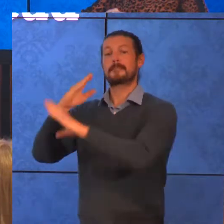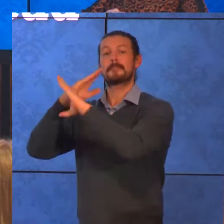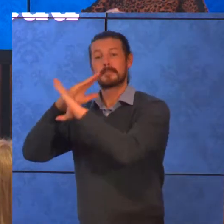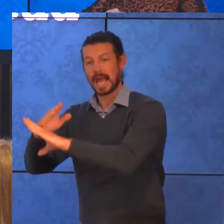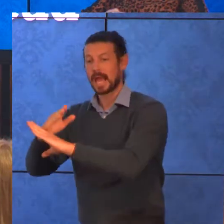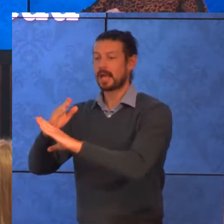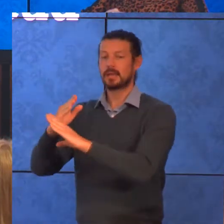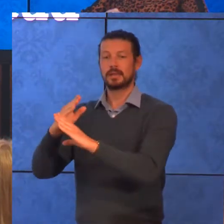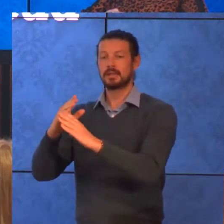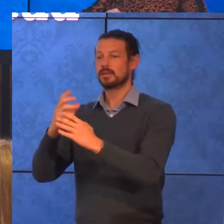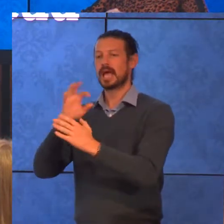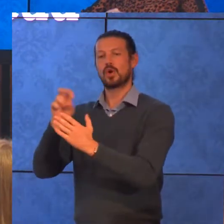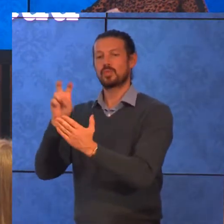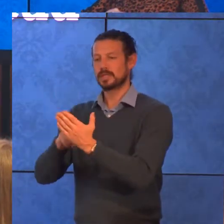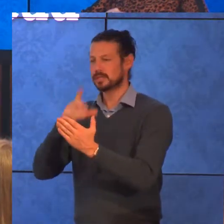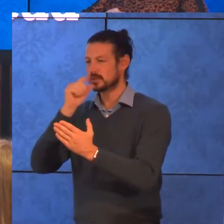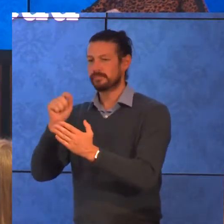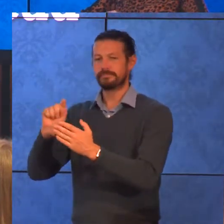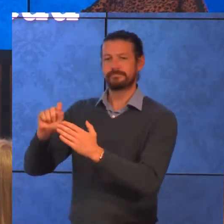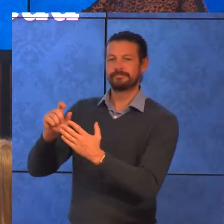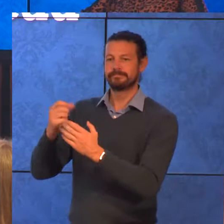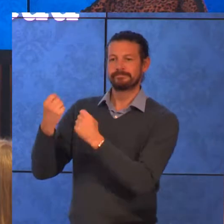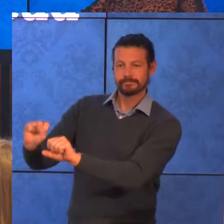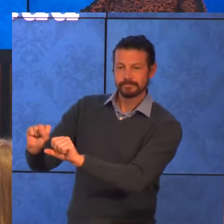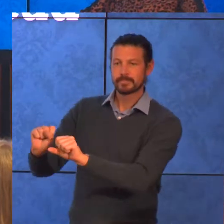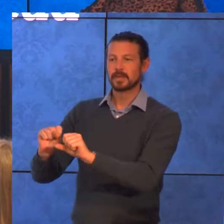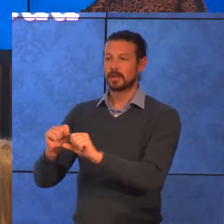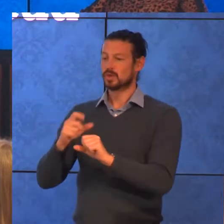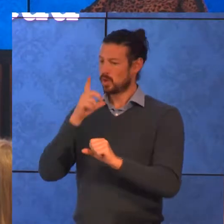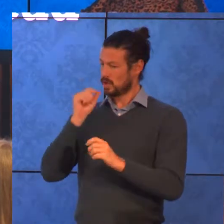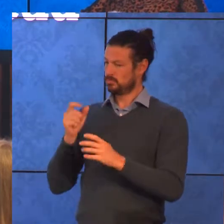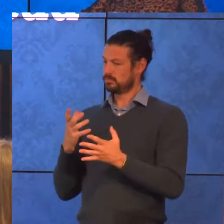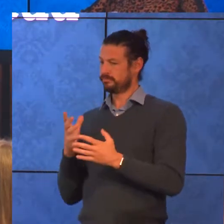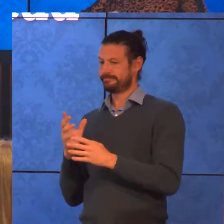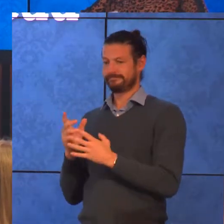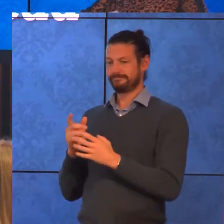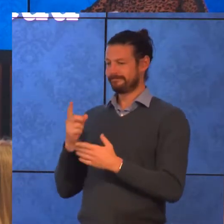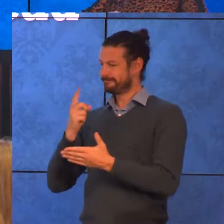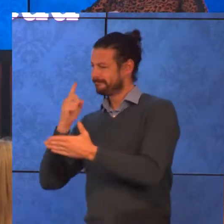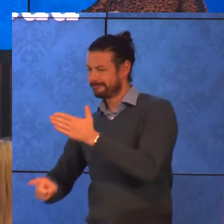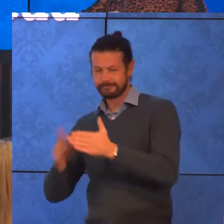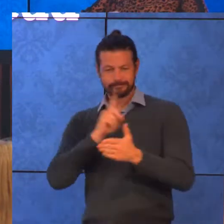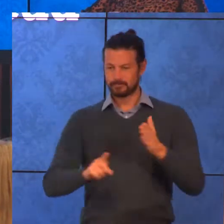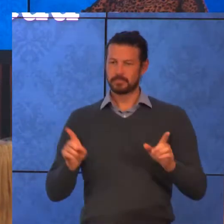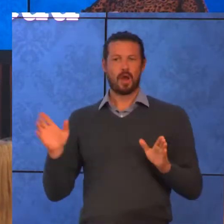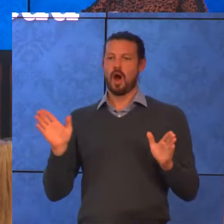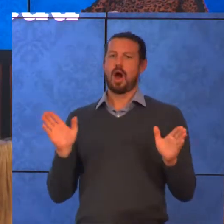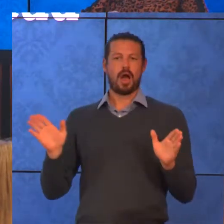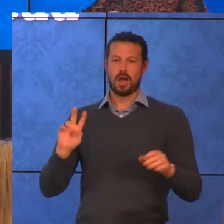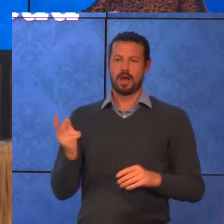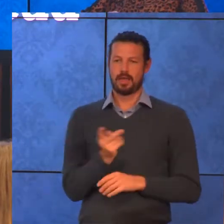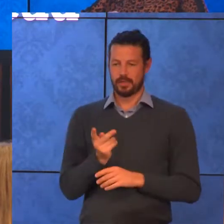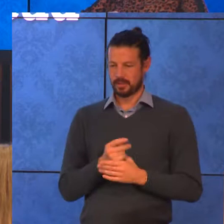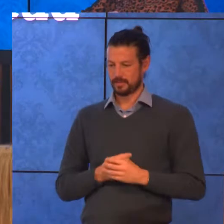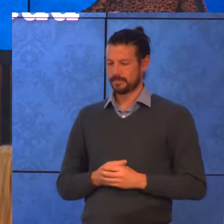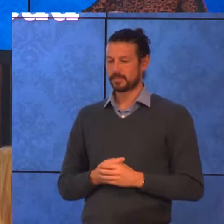can take a large range of regulatory action against both registered and unregistered. The thing about the enforcement